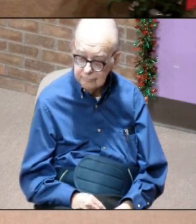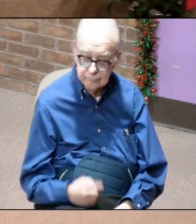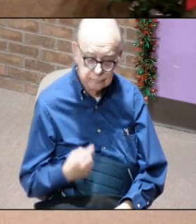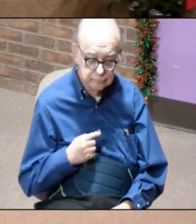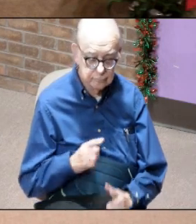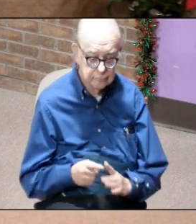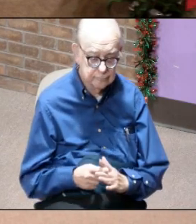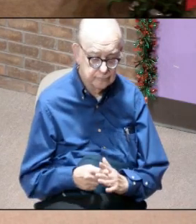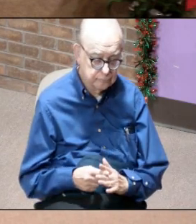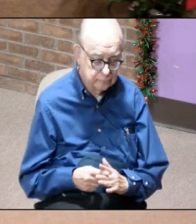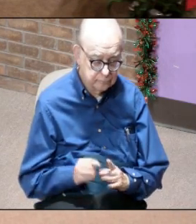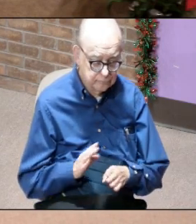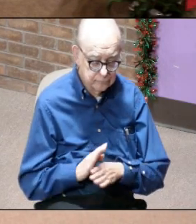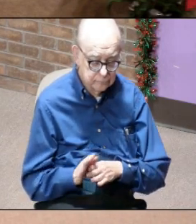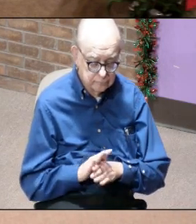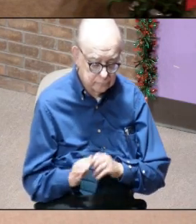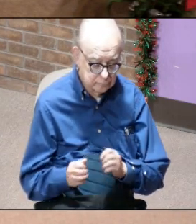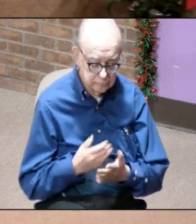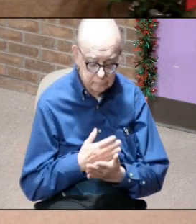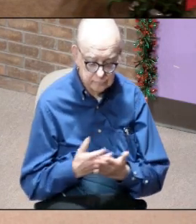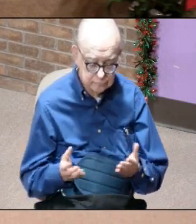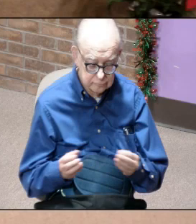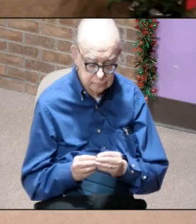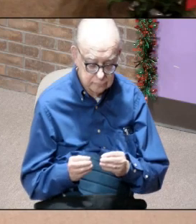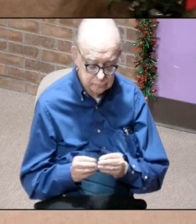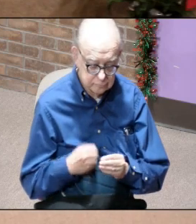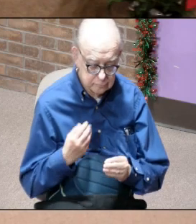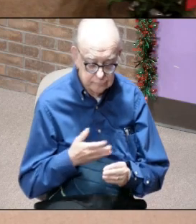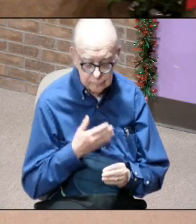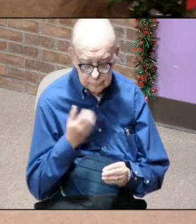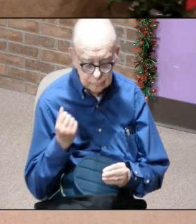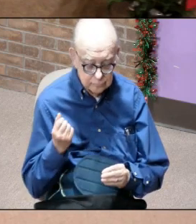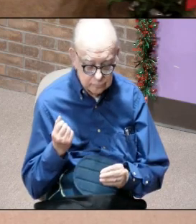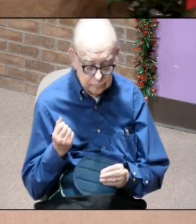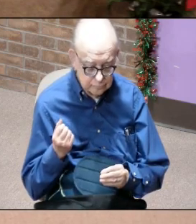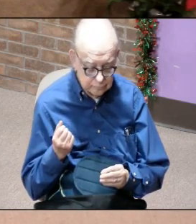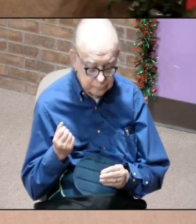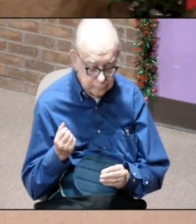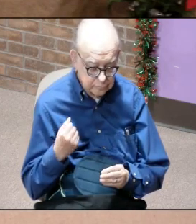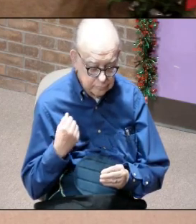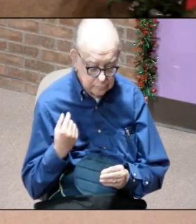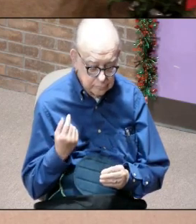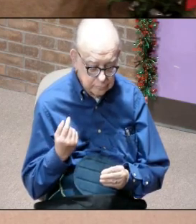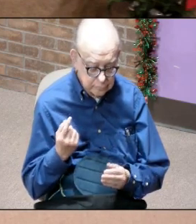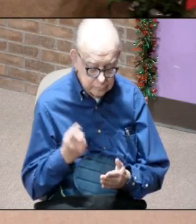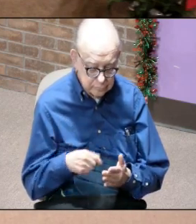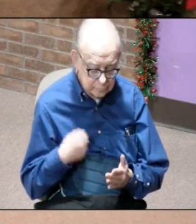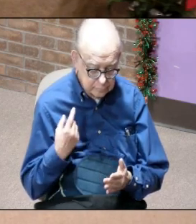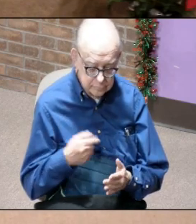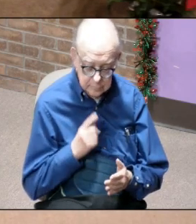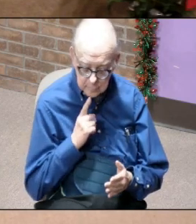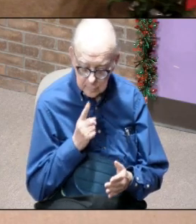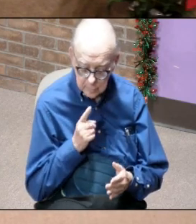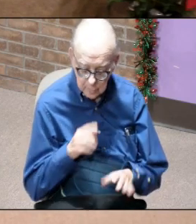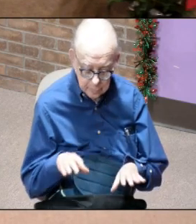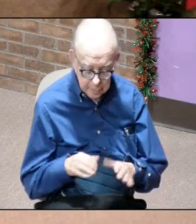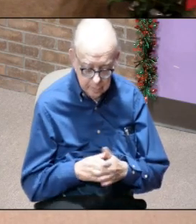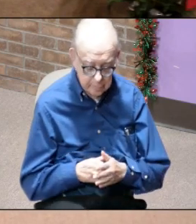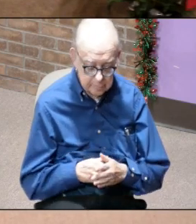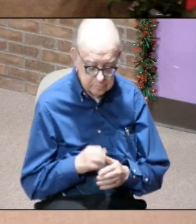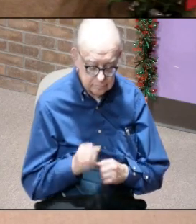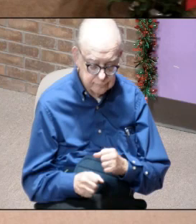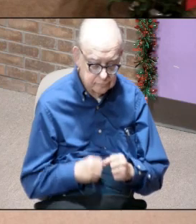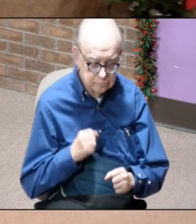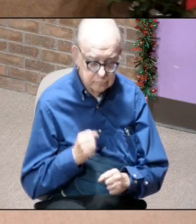We've become so preoccupied with everything else that we forgot what it was that we were told to do. And that's why I said this year,